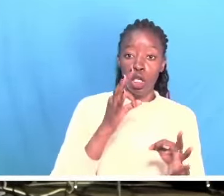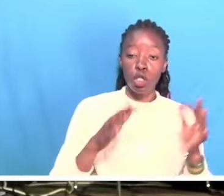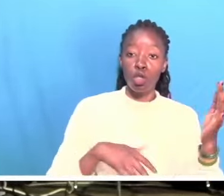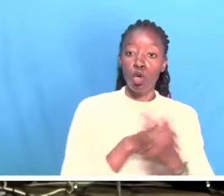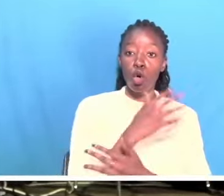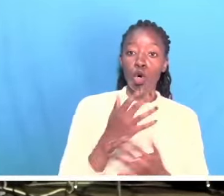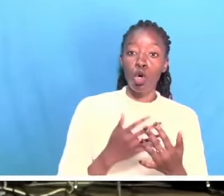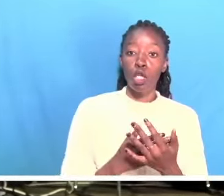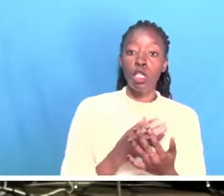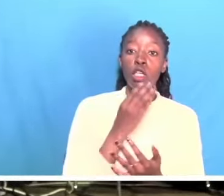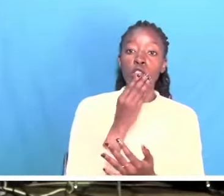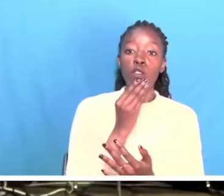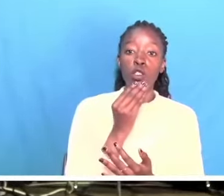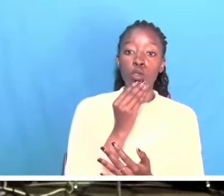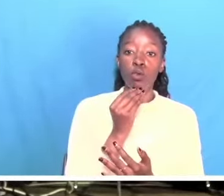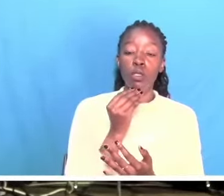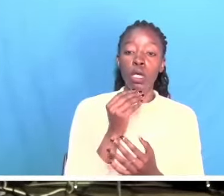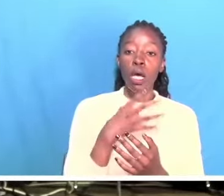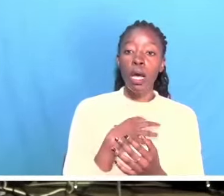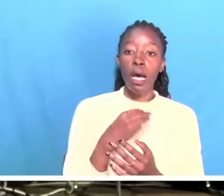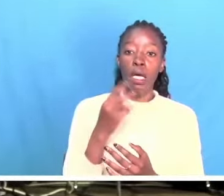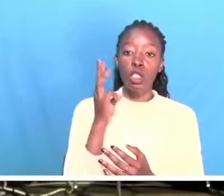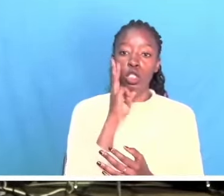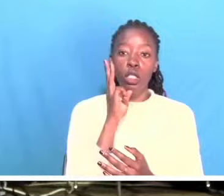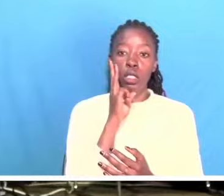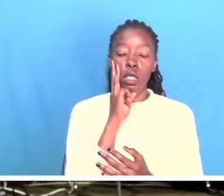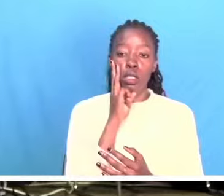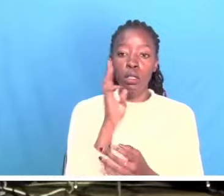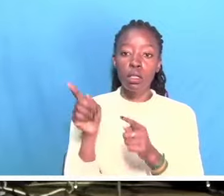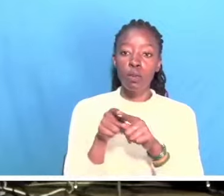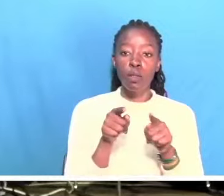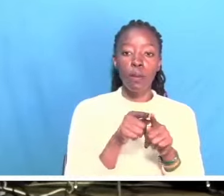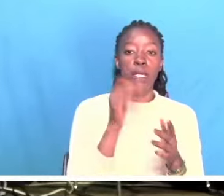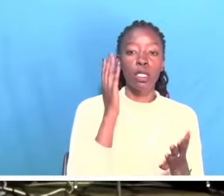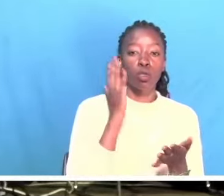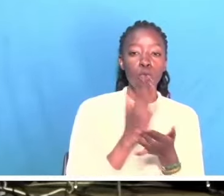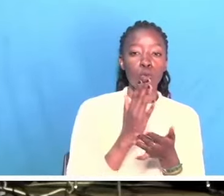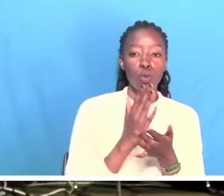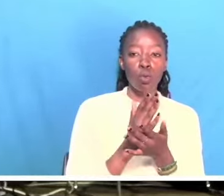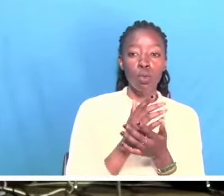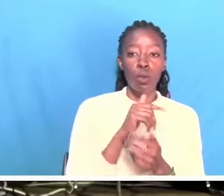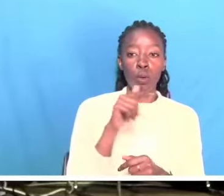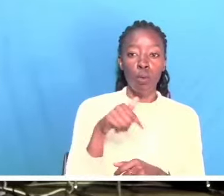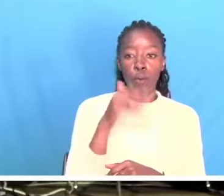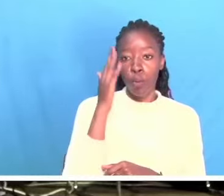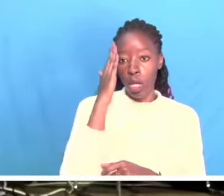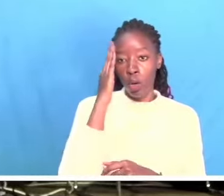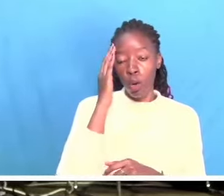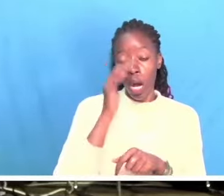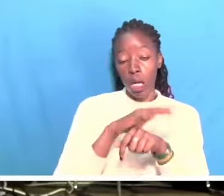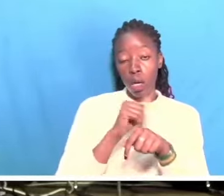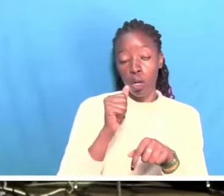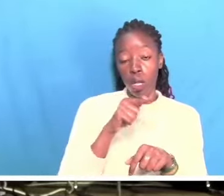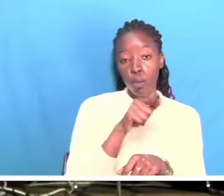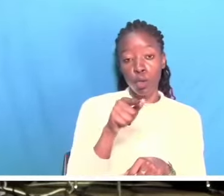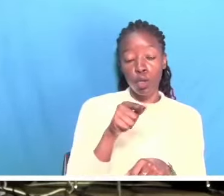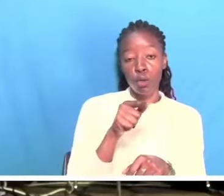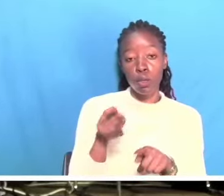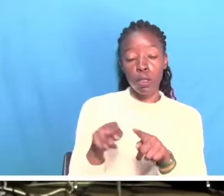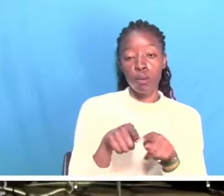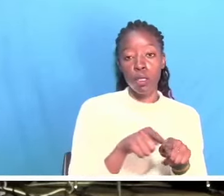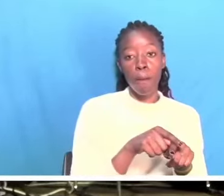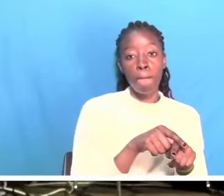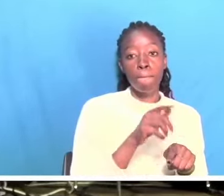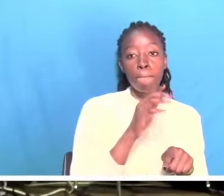Gentiles, according to the truth that we know. I call upon you like Paul in Ephesians chapter 4, verse 1.